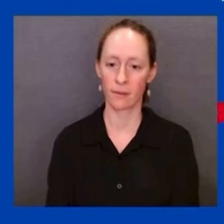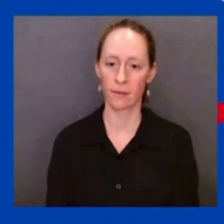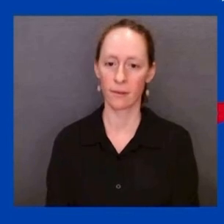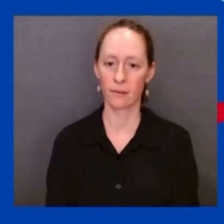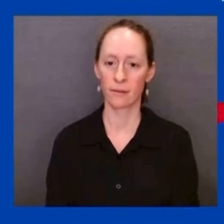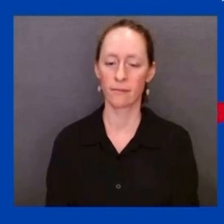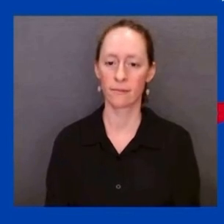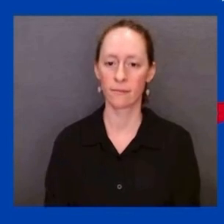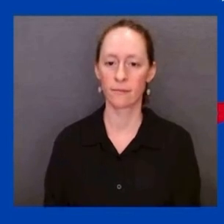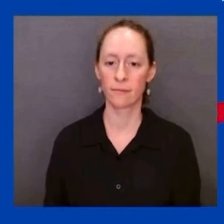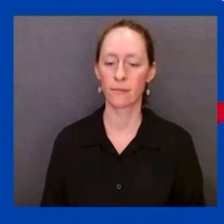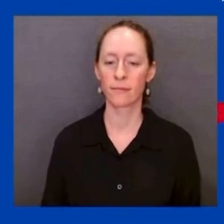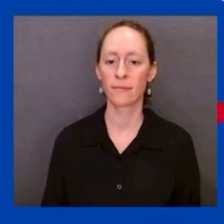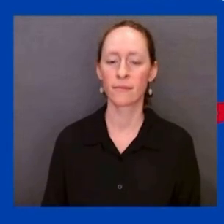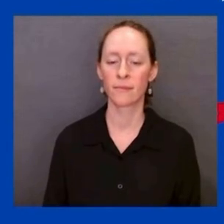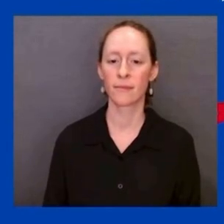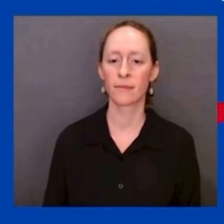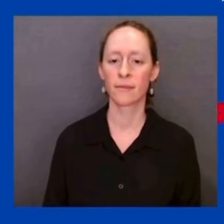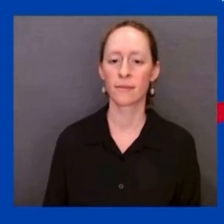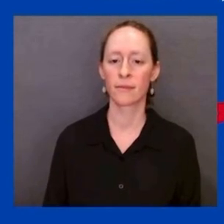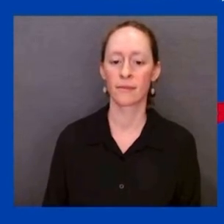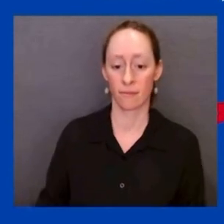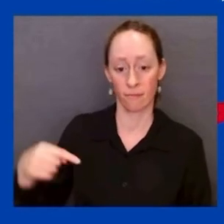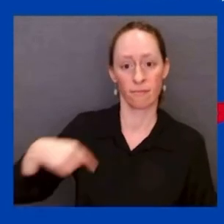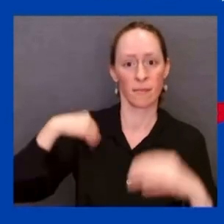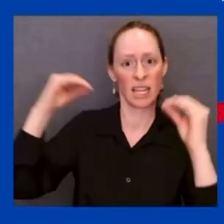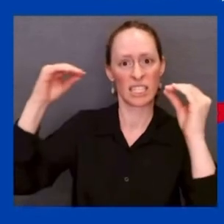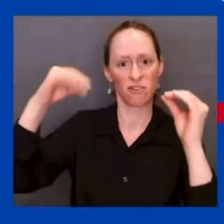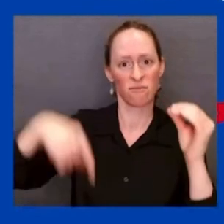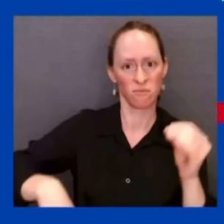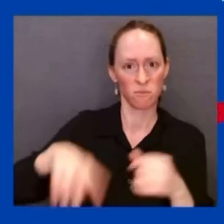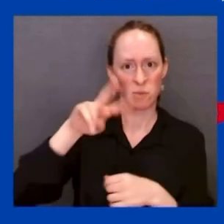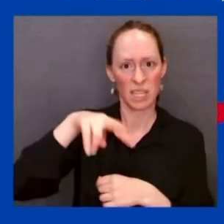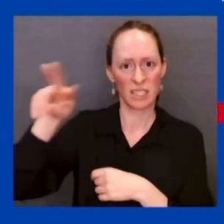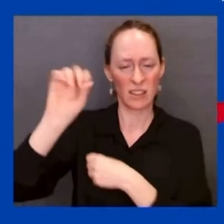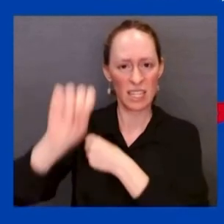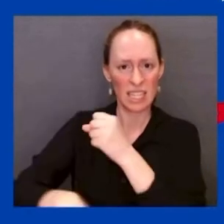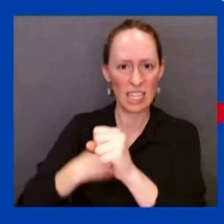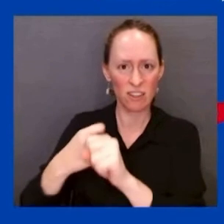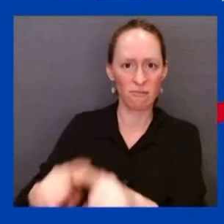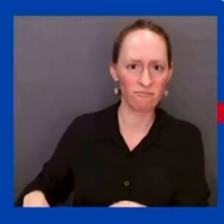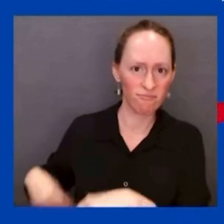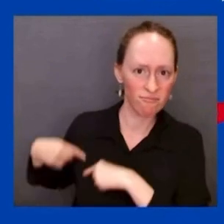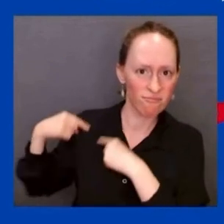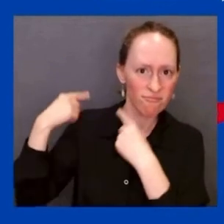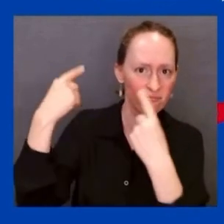an elementary teacher. I am from South Carolina, serving